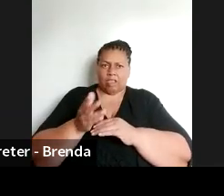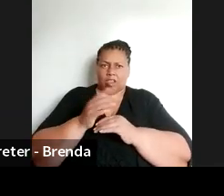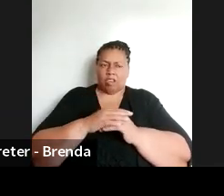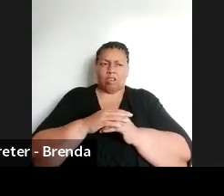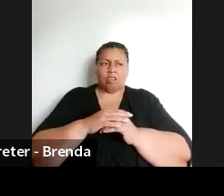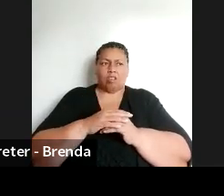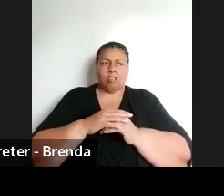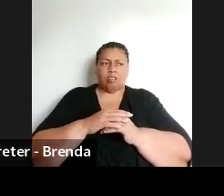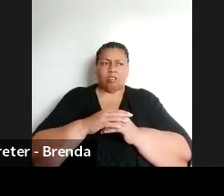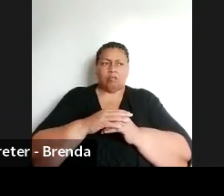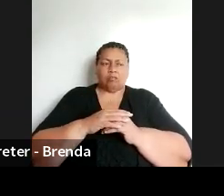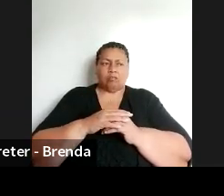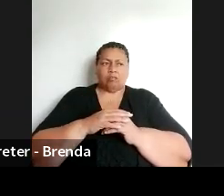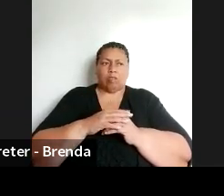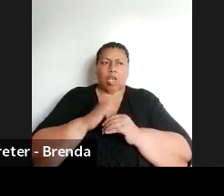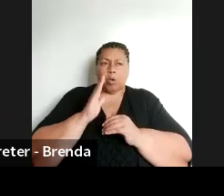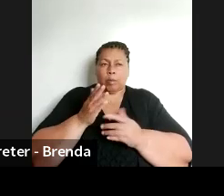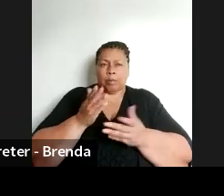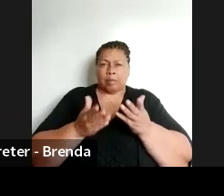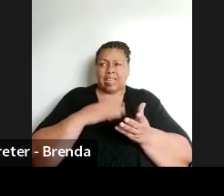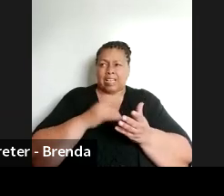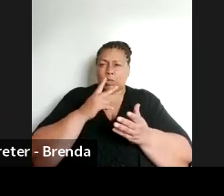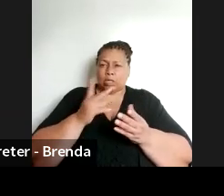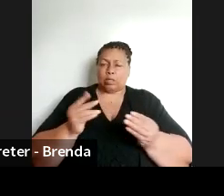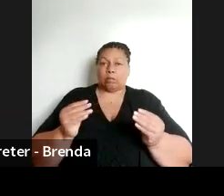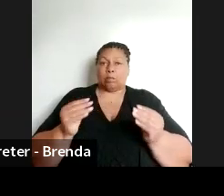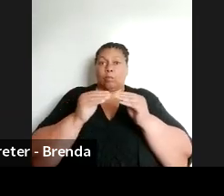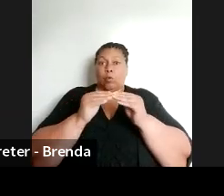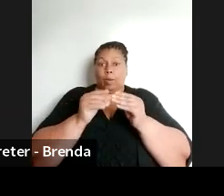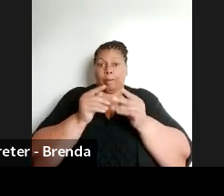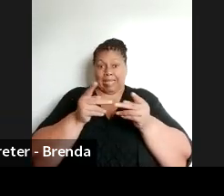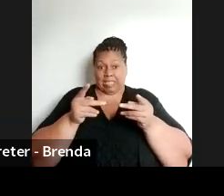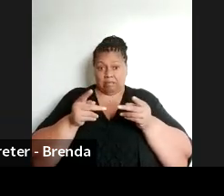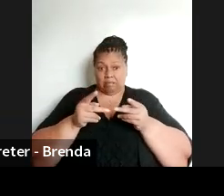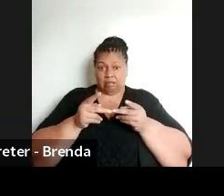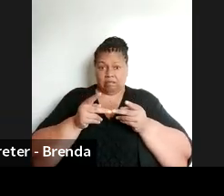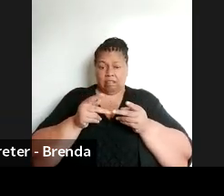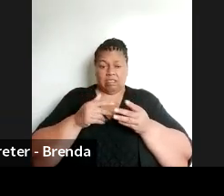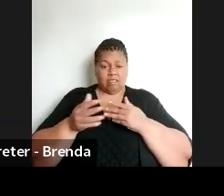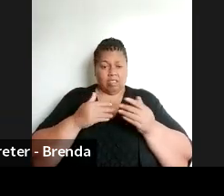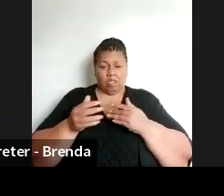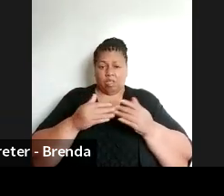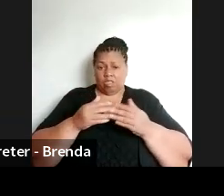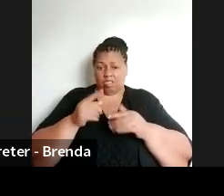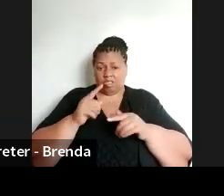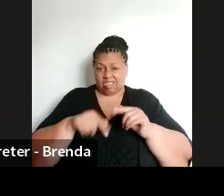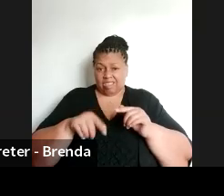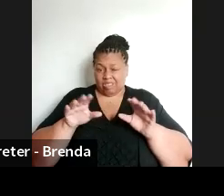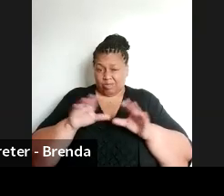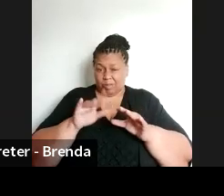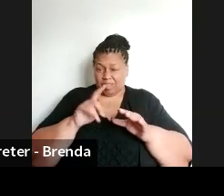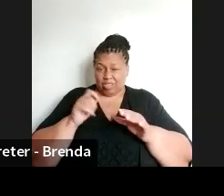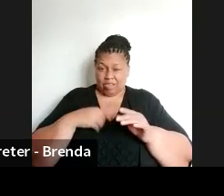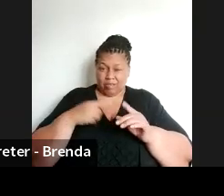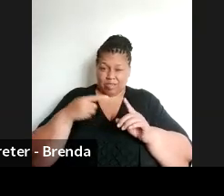would like to see more places that, even though you can't do it because you have a certain disability,